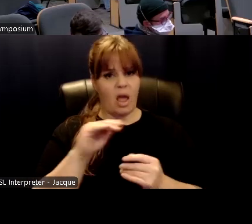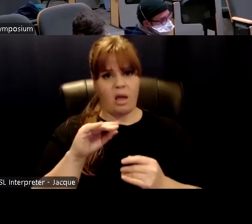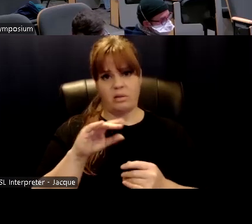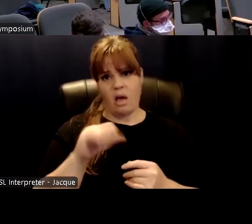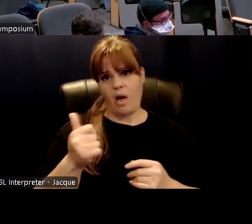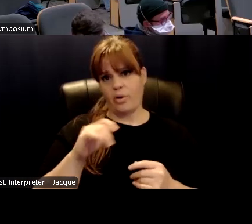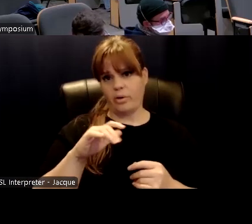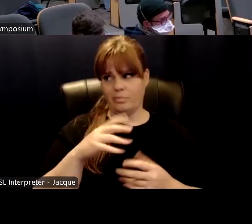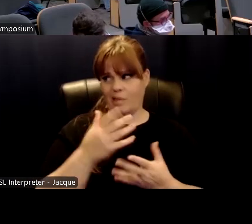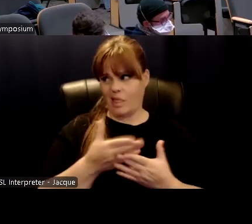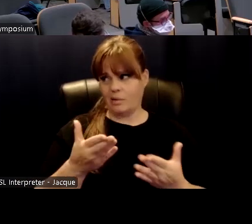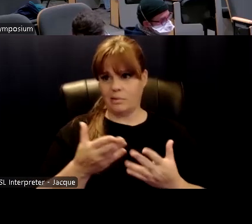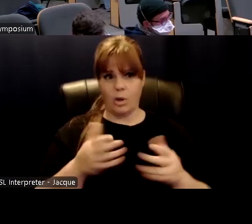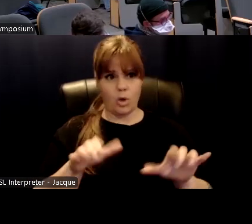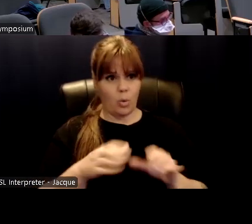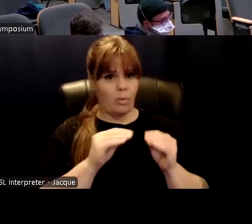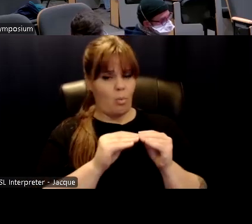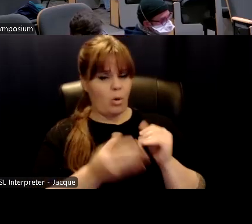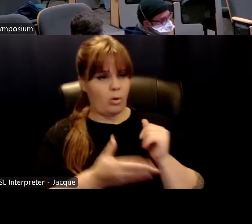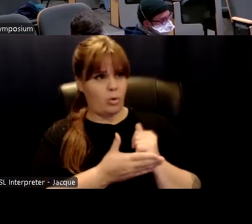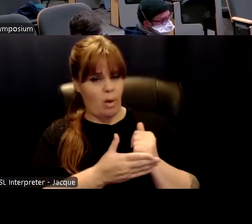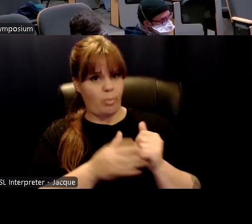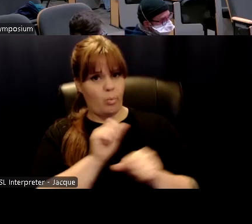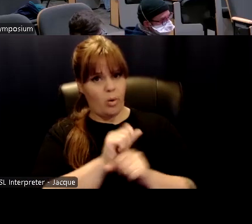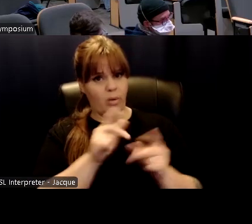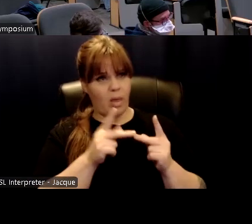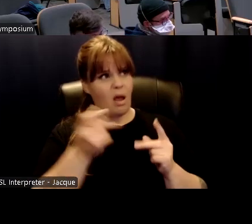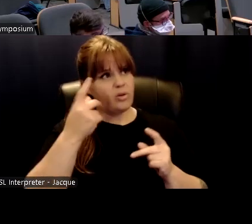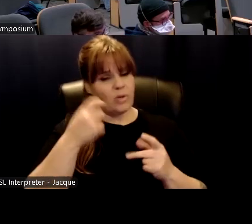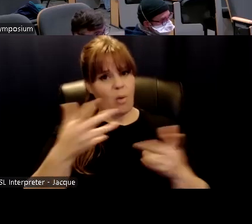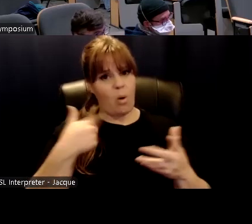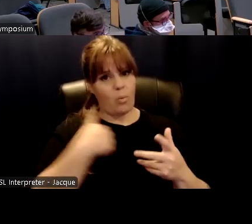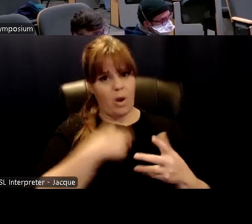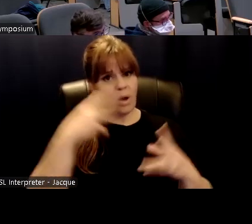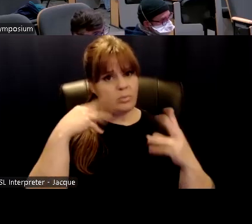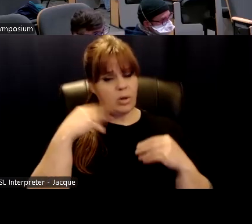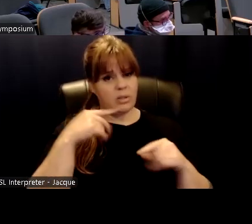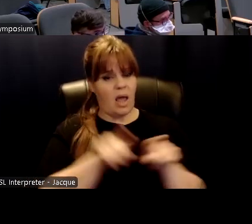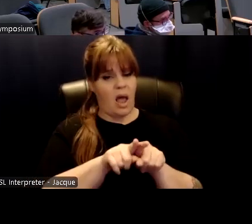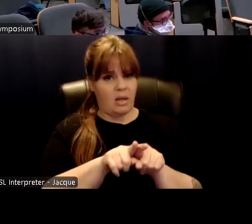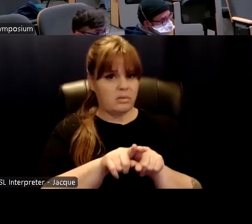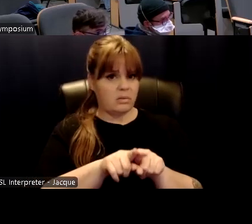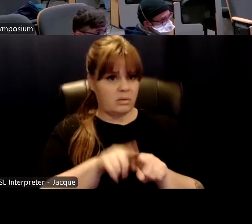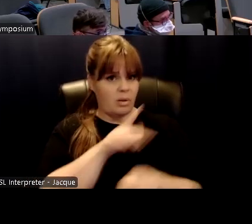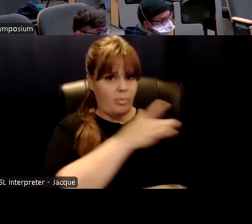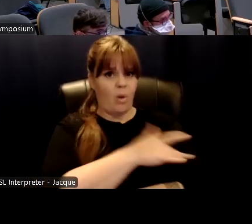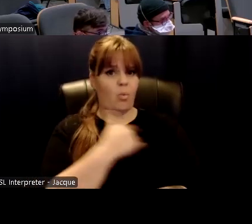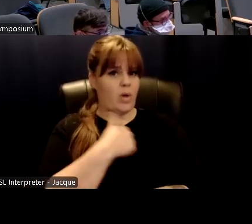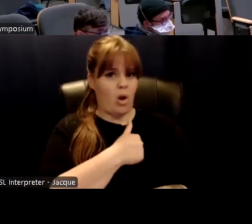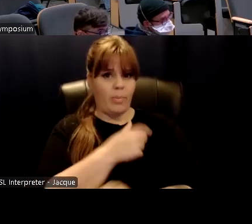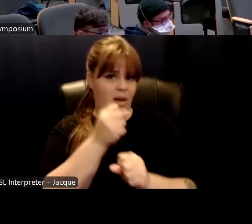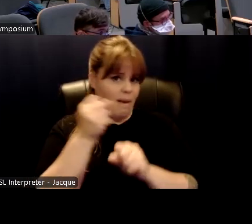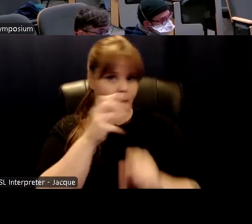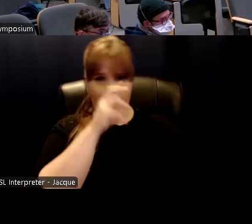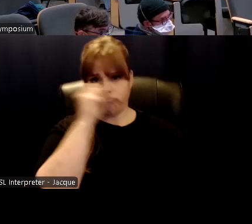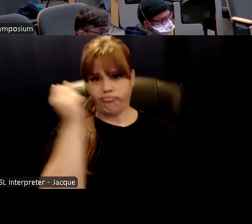help workplaces understand what we are going through as patients, because we're being abandoned, we're being dumped, we're being let